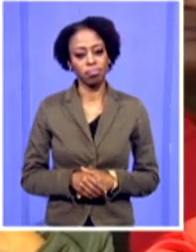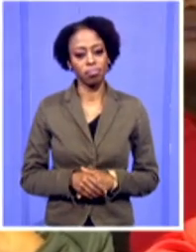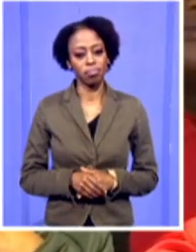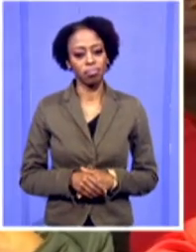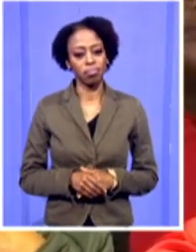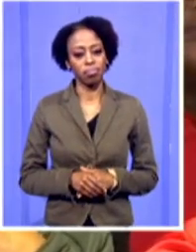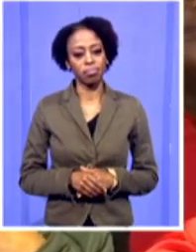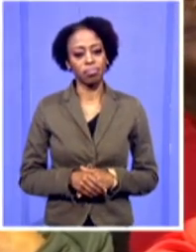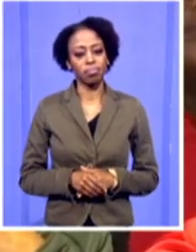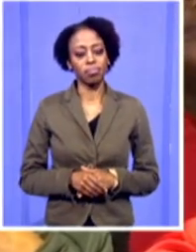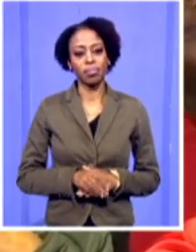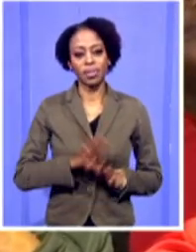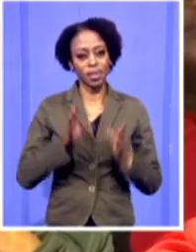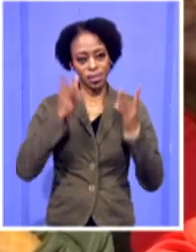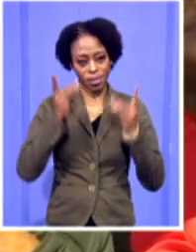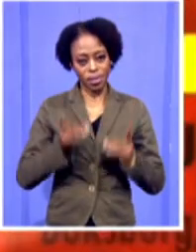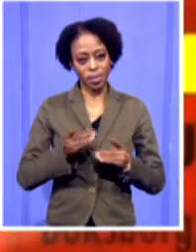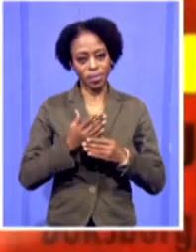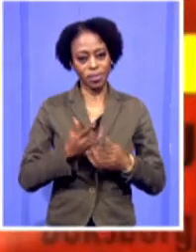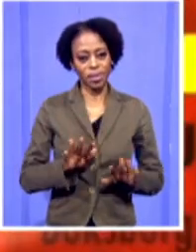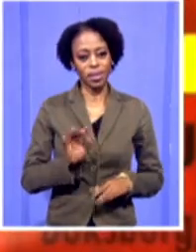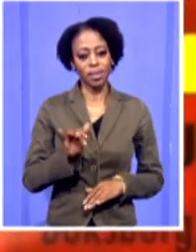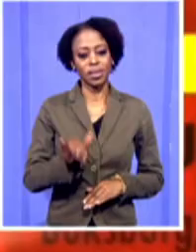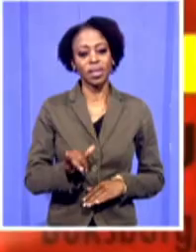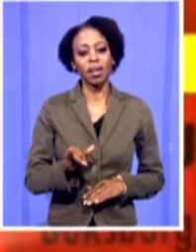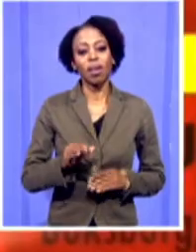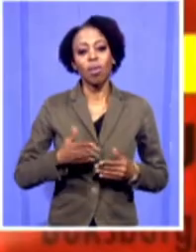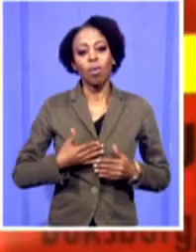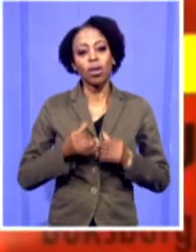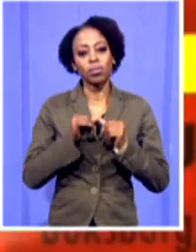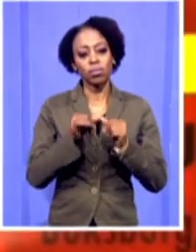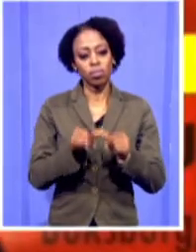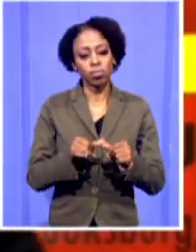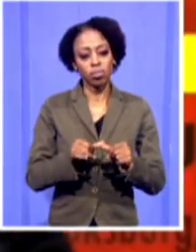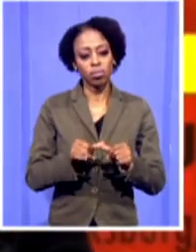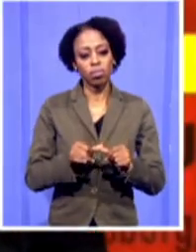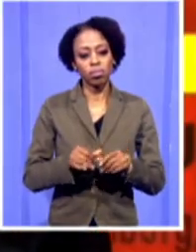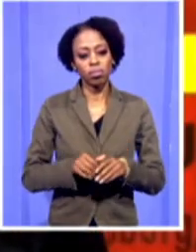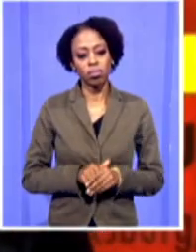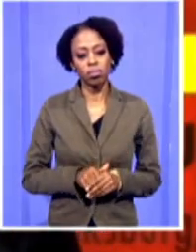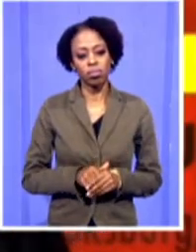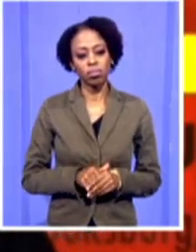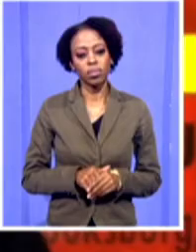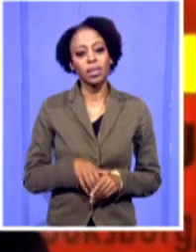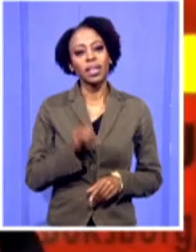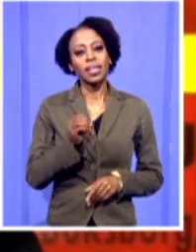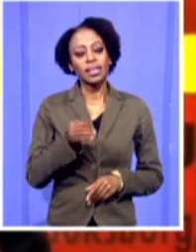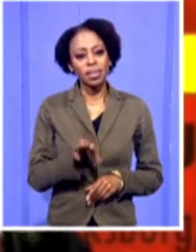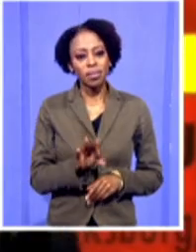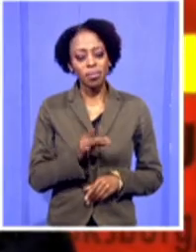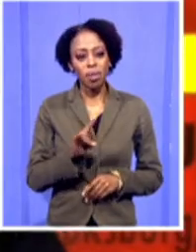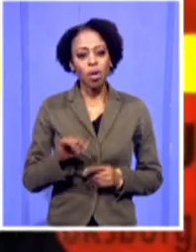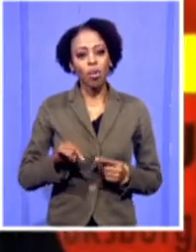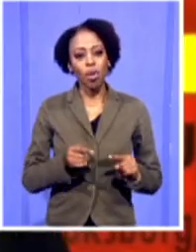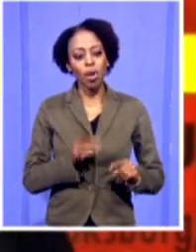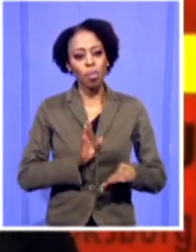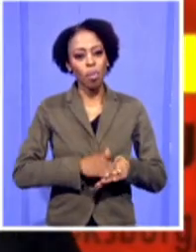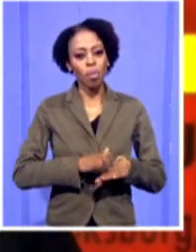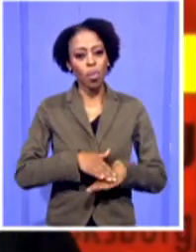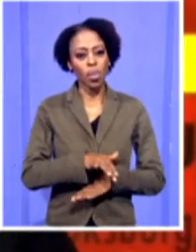very resolute on that. And I want to move. So if you still want to argue this,